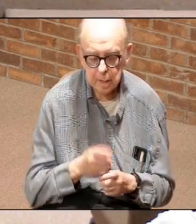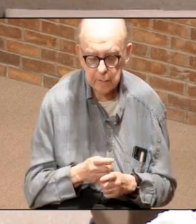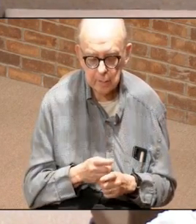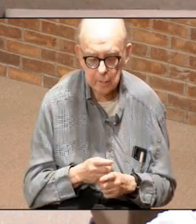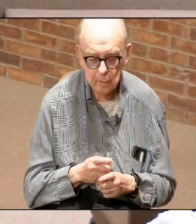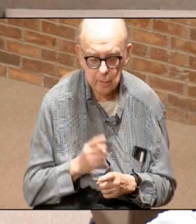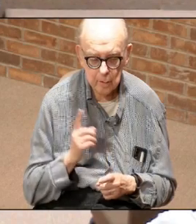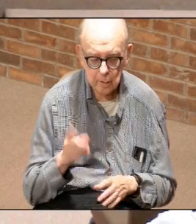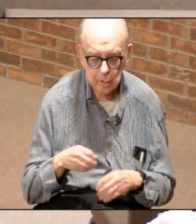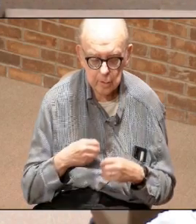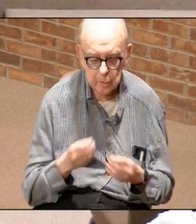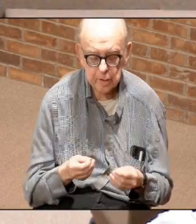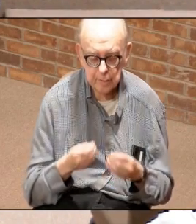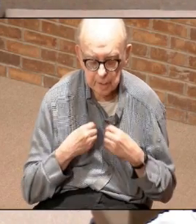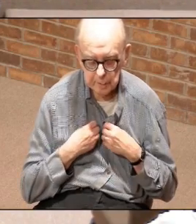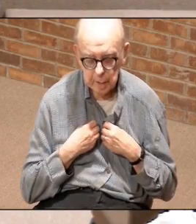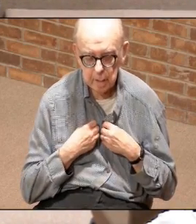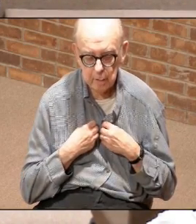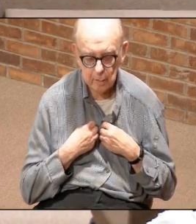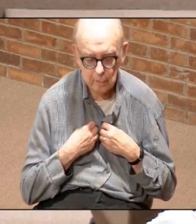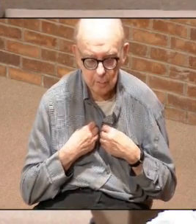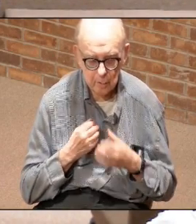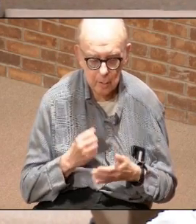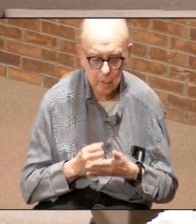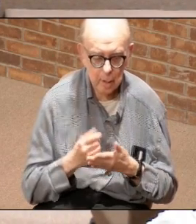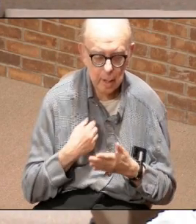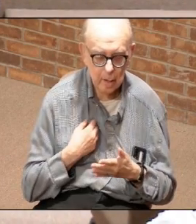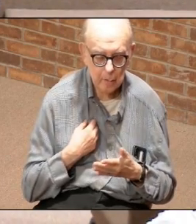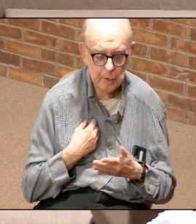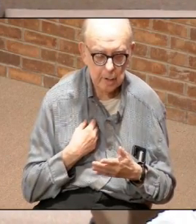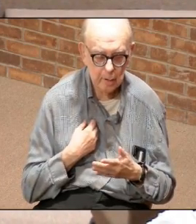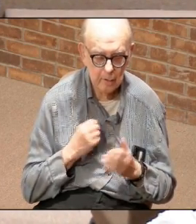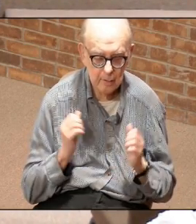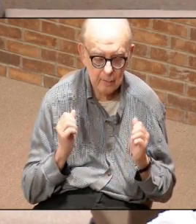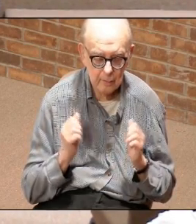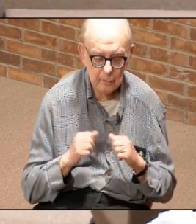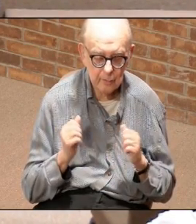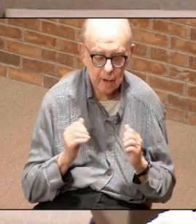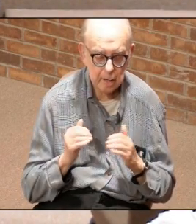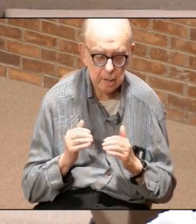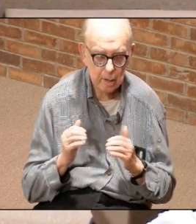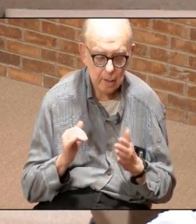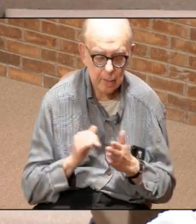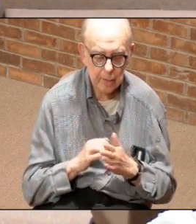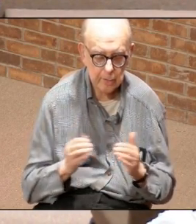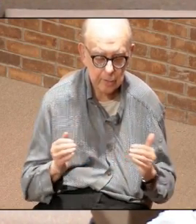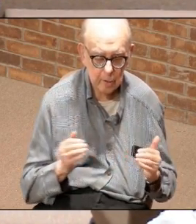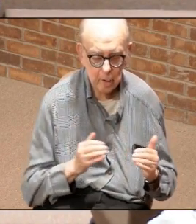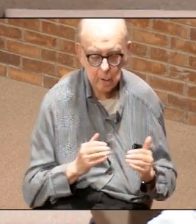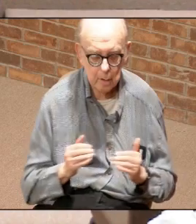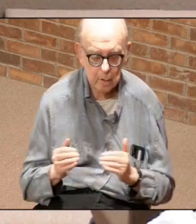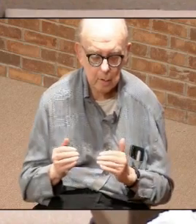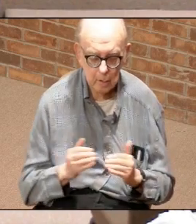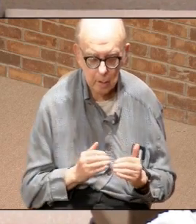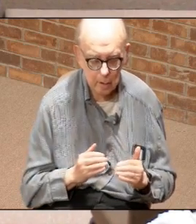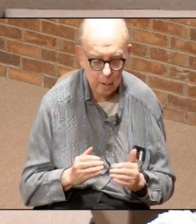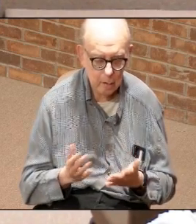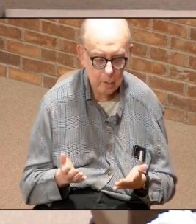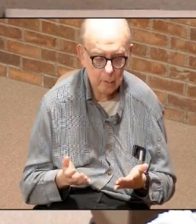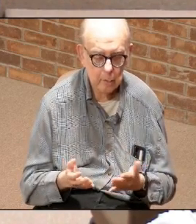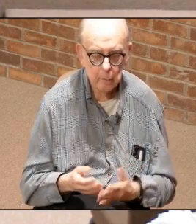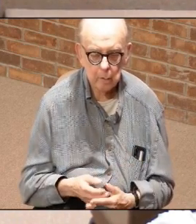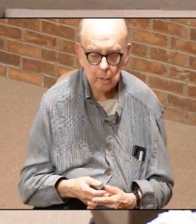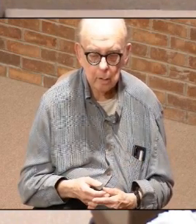are you giving me to help me fight this battle? What is your 5 little